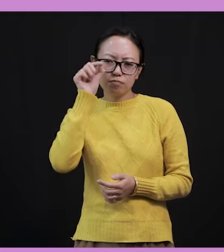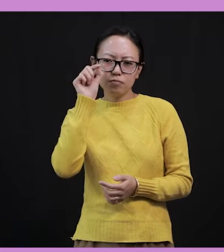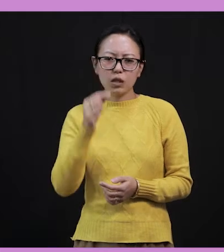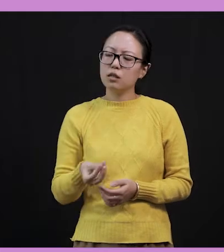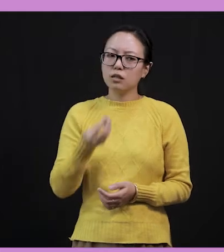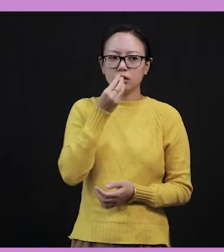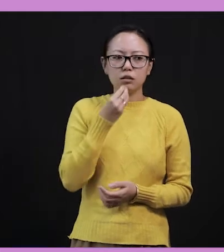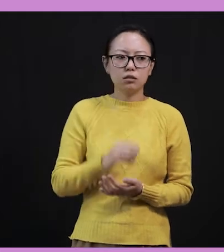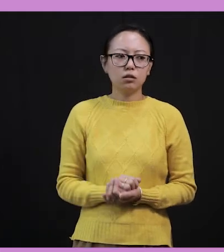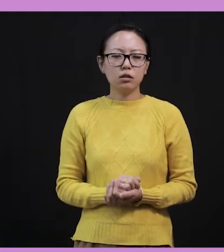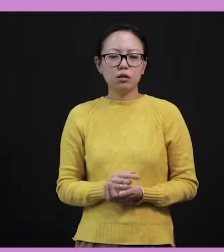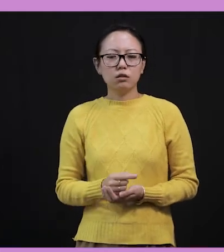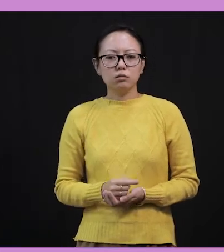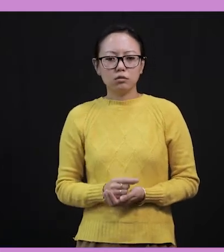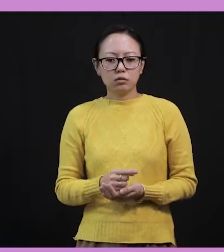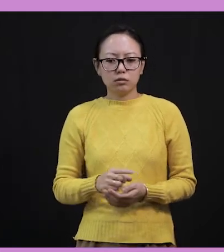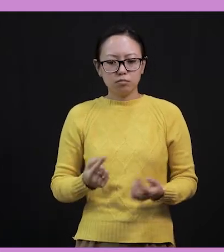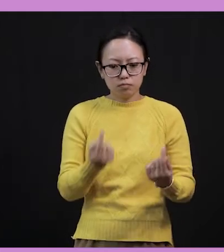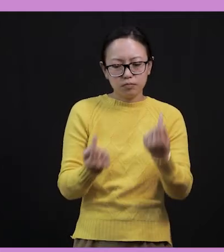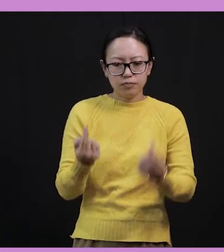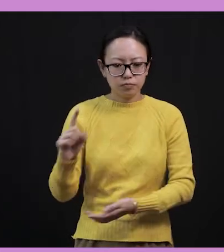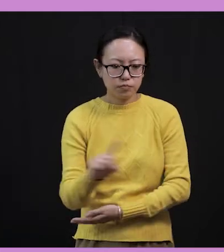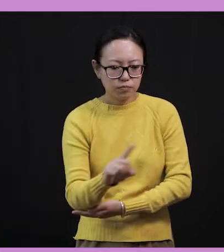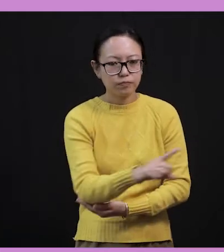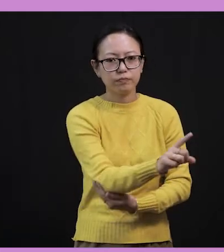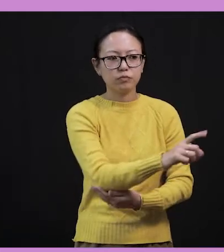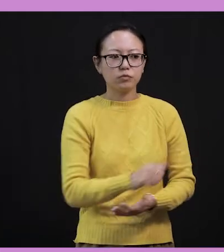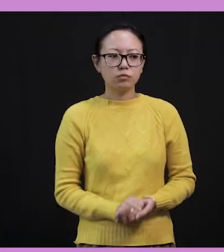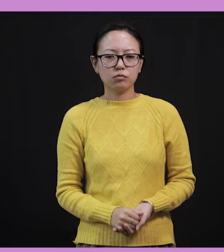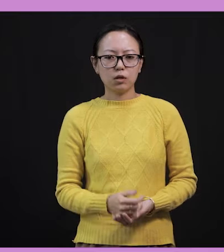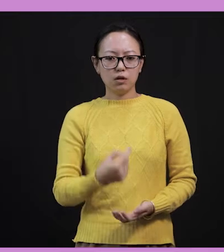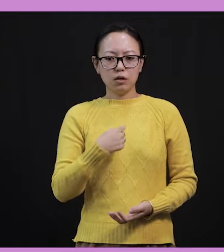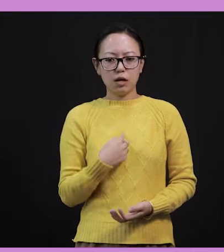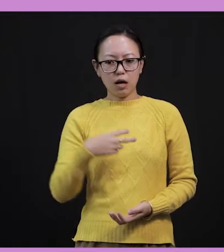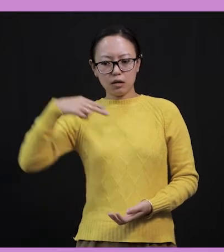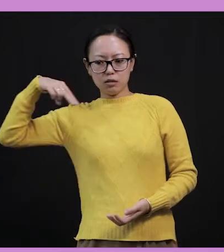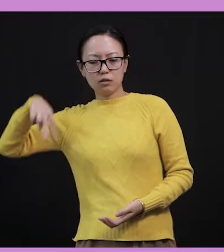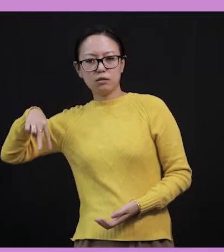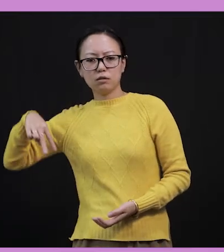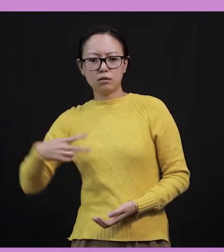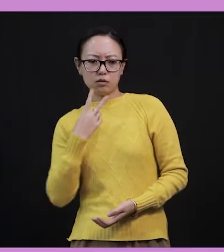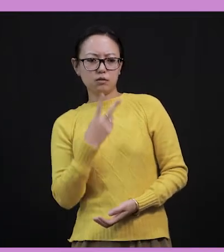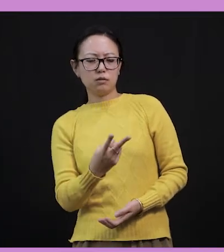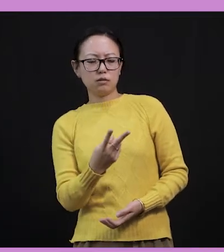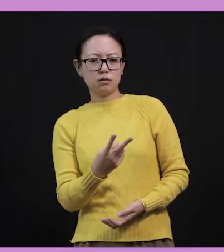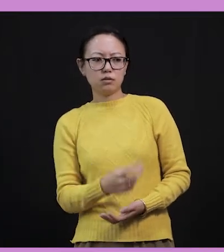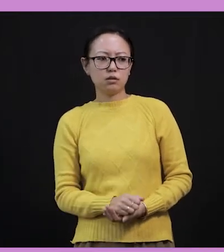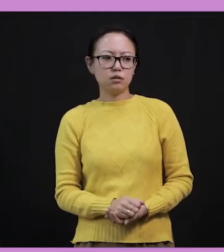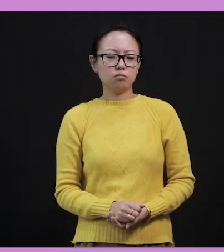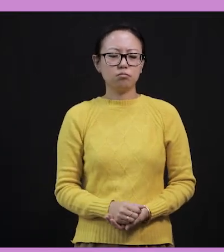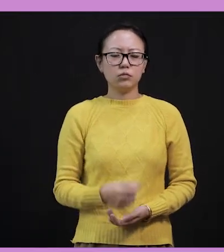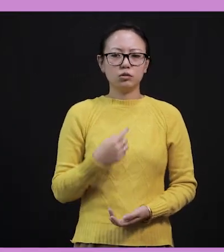he wiggles in the grass, I will stand aside and watch him pass and